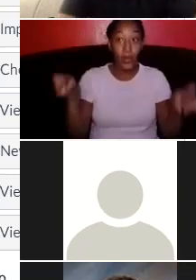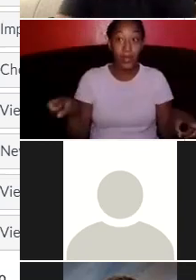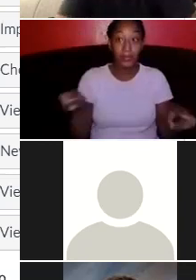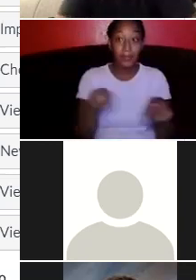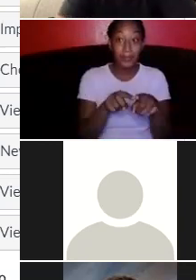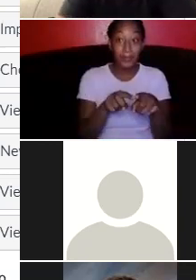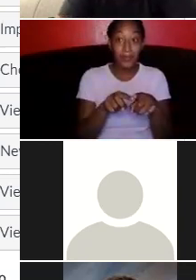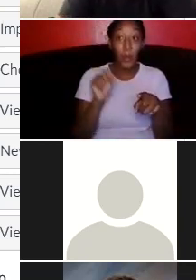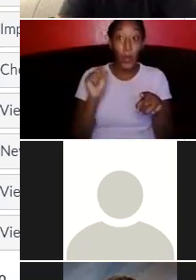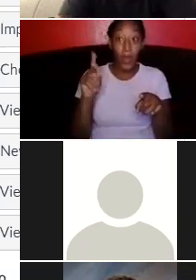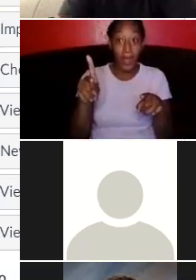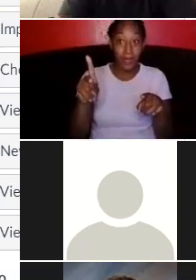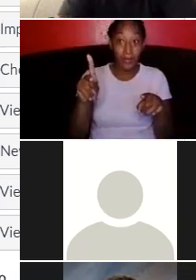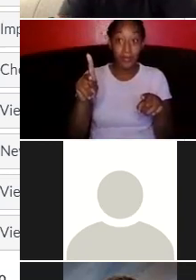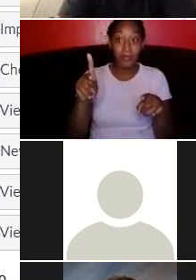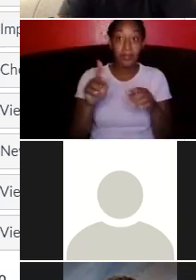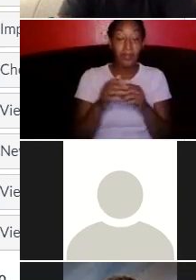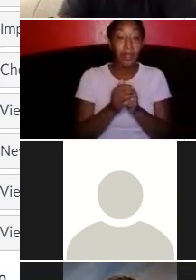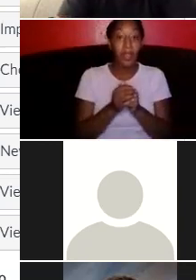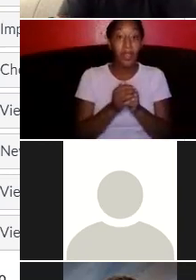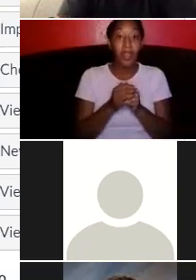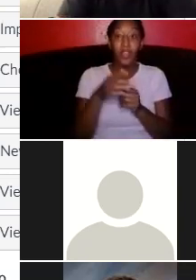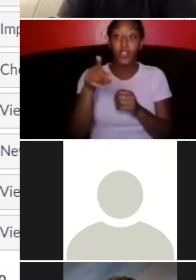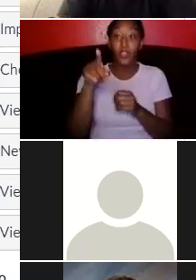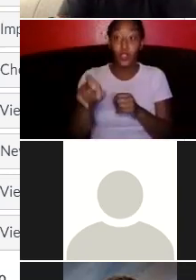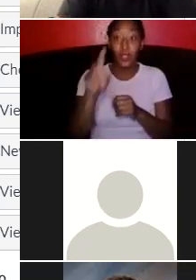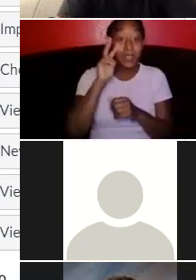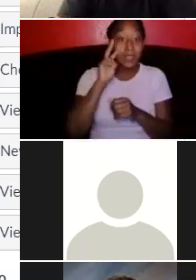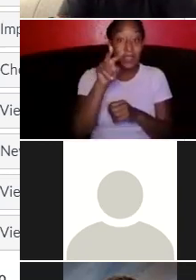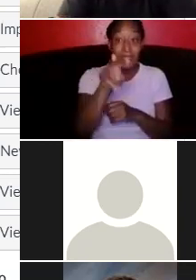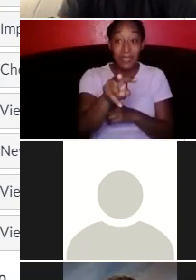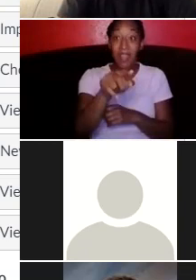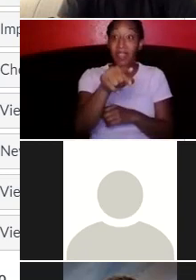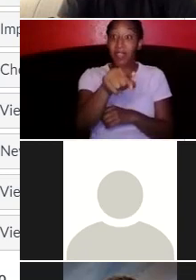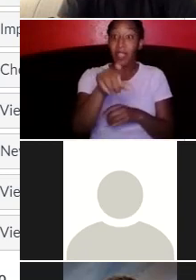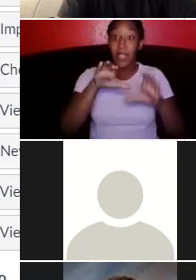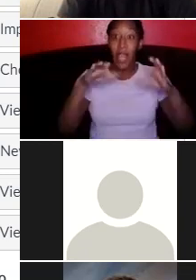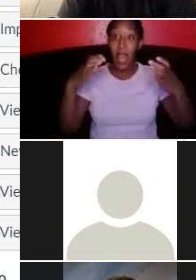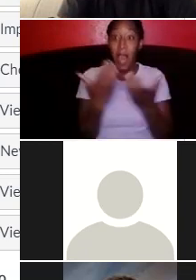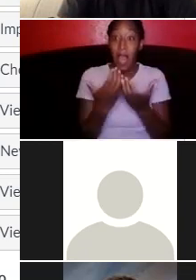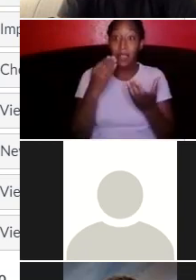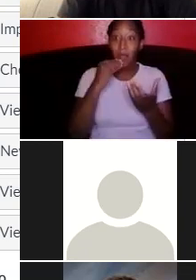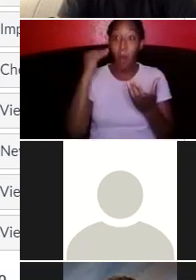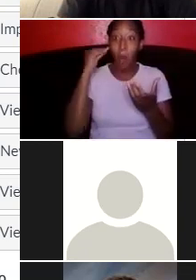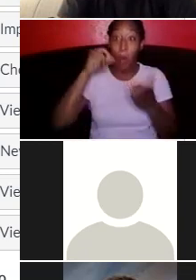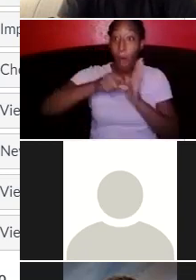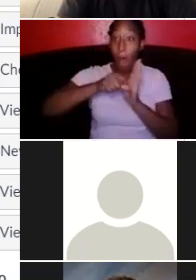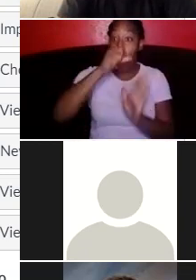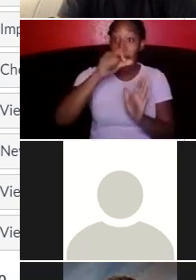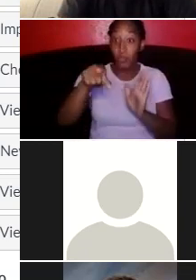All right. So you should be seeing the course homepage now. Could somebody verify for